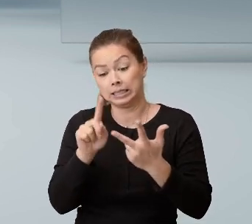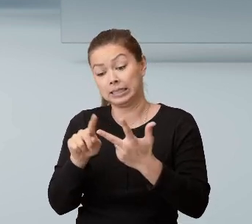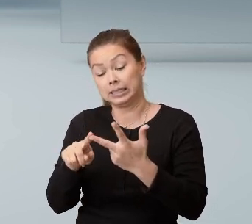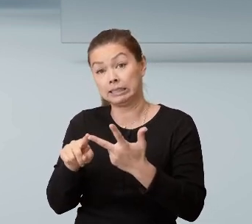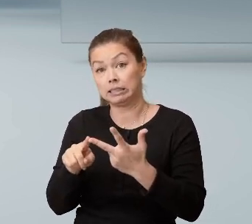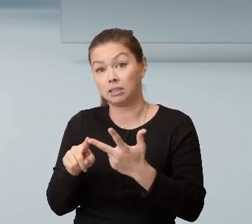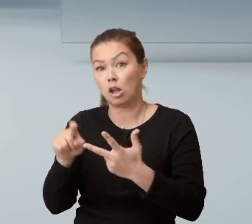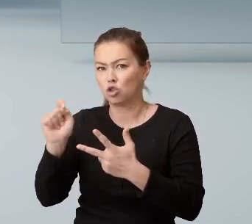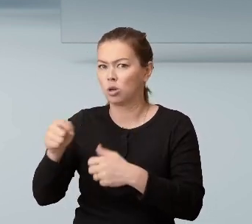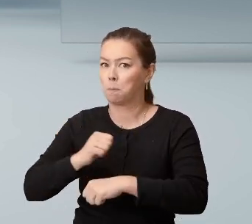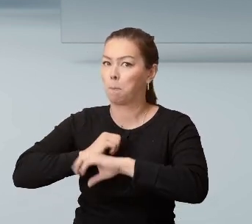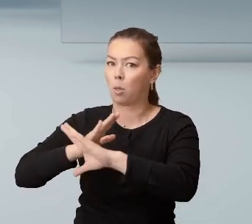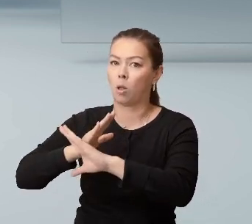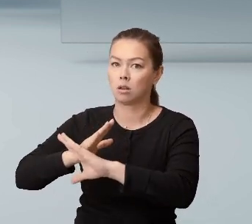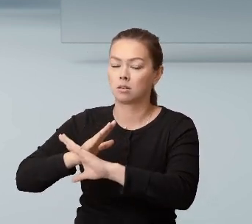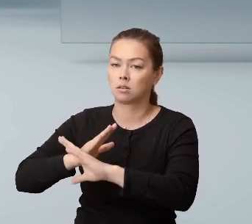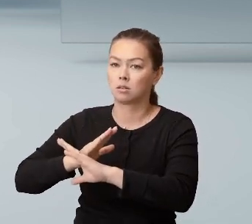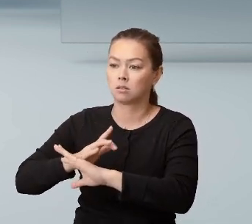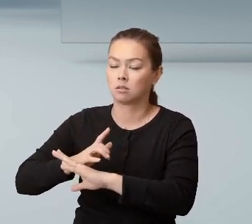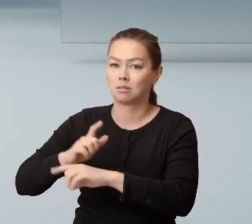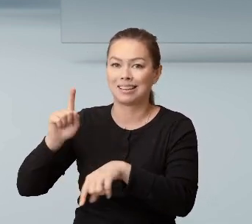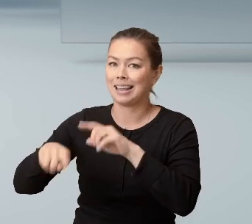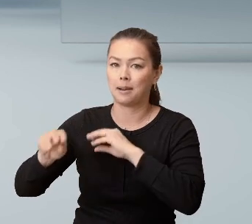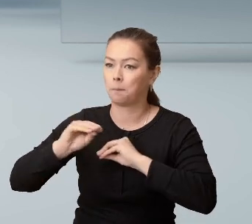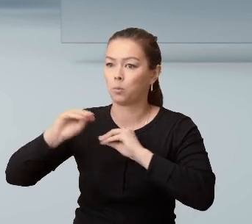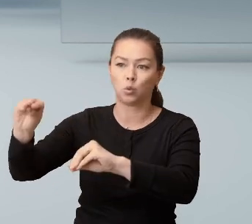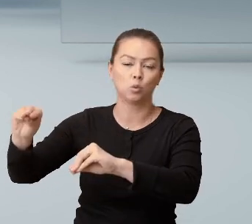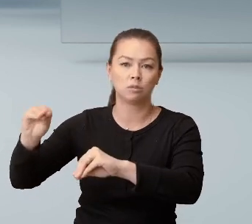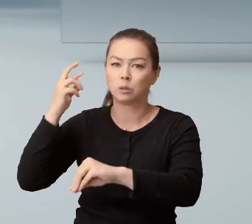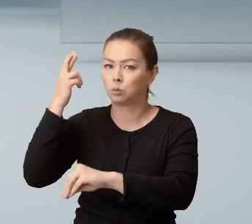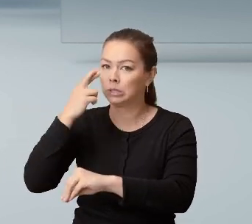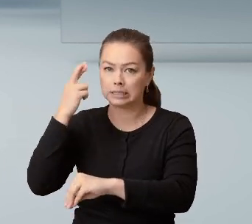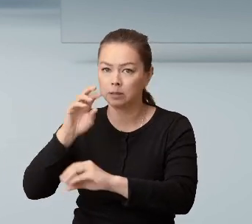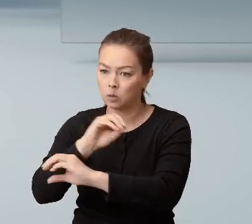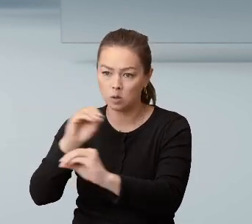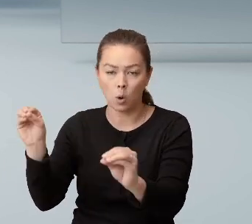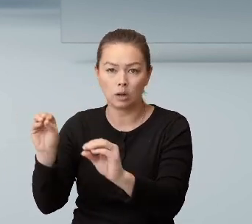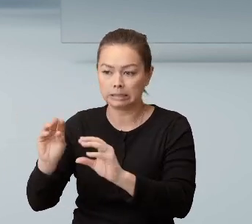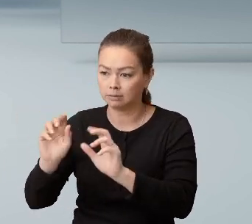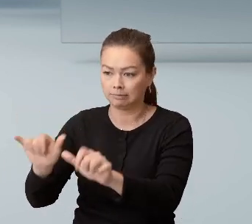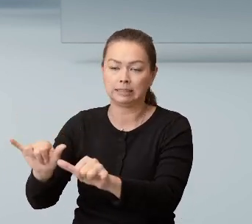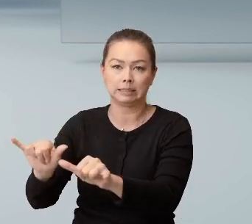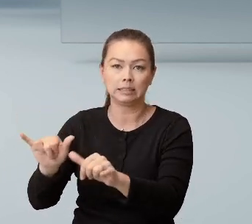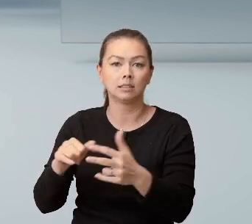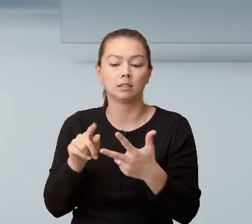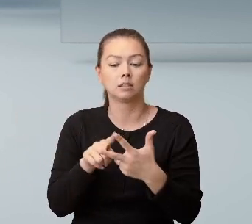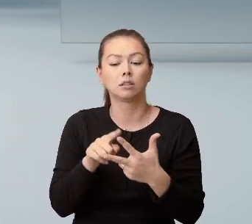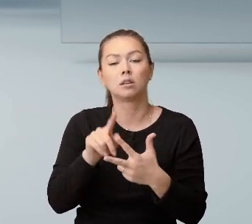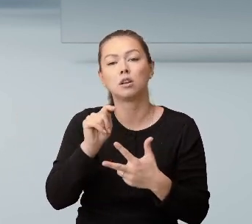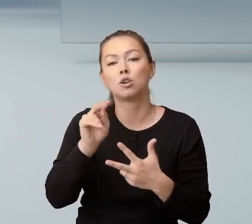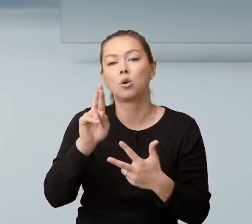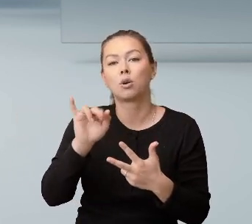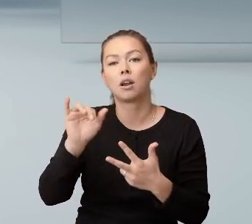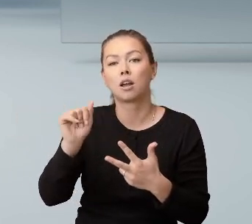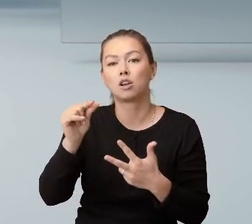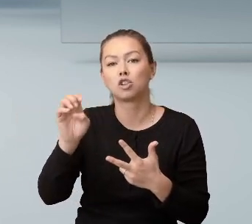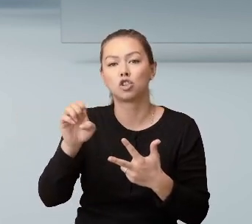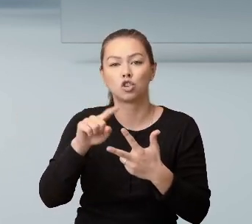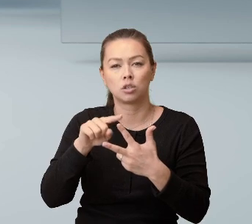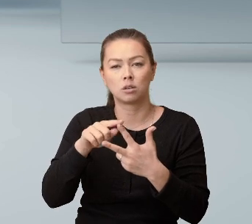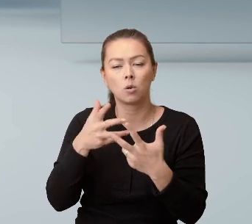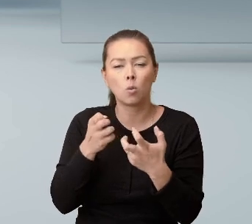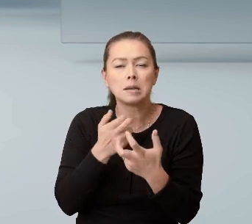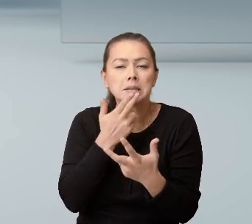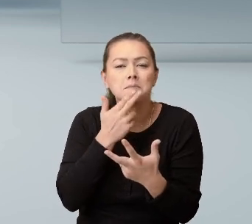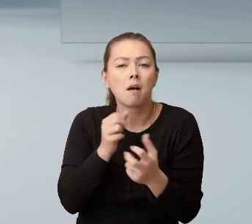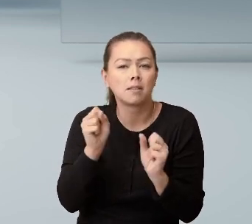that's, no, absolutely, we should block that, there's no reason for that to be moving. And then in the middle, we have the area that needs to be triaged. And what we want to do is make